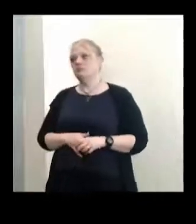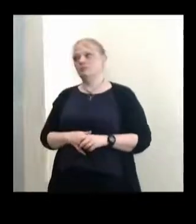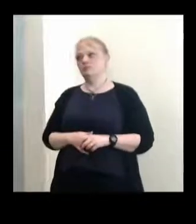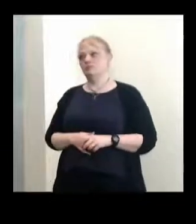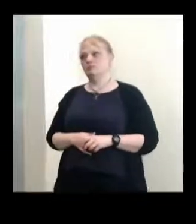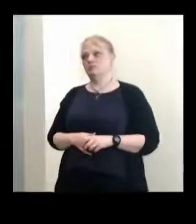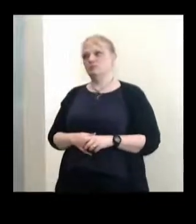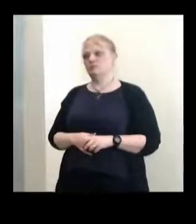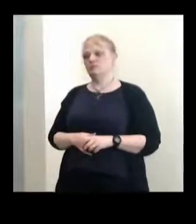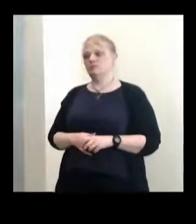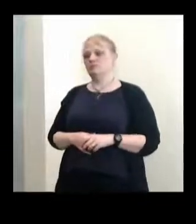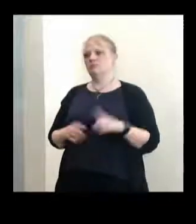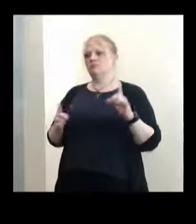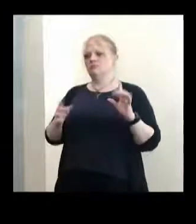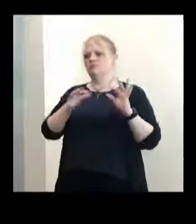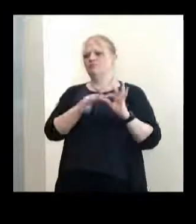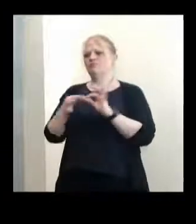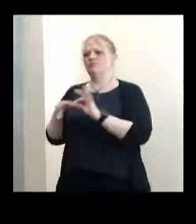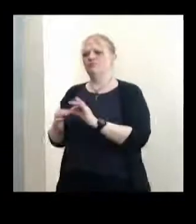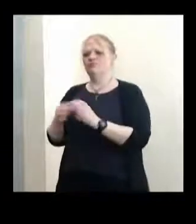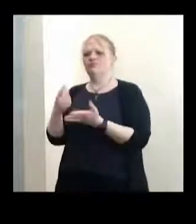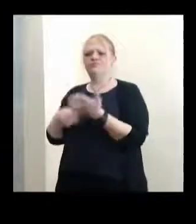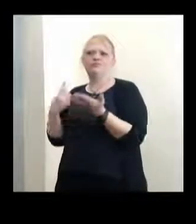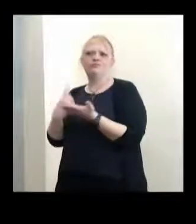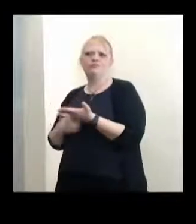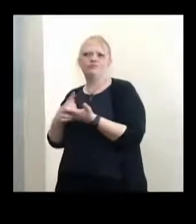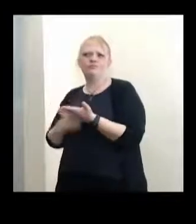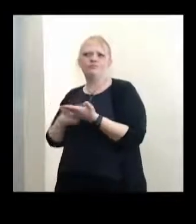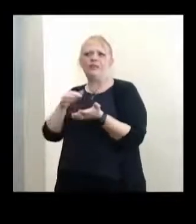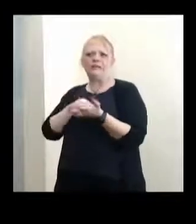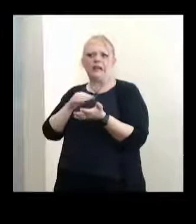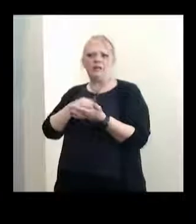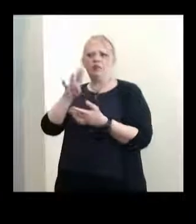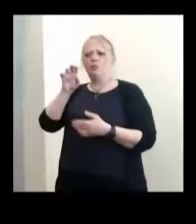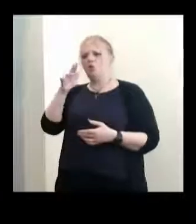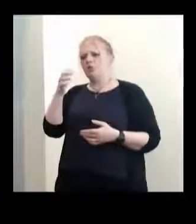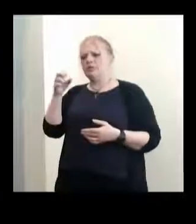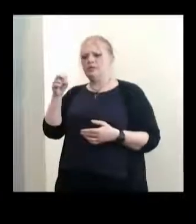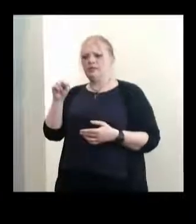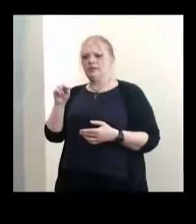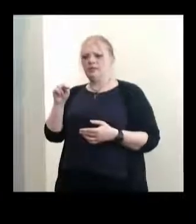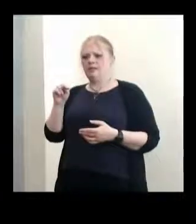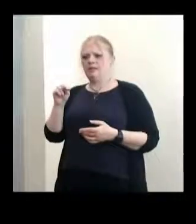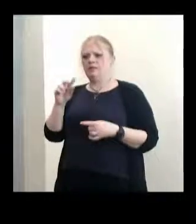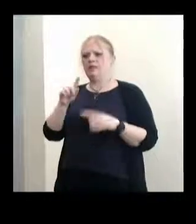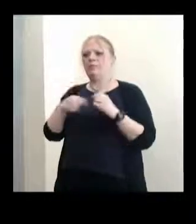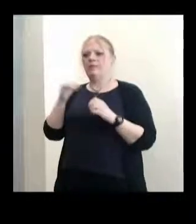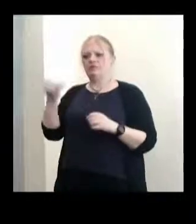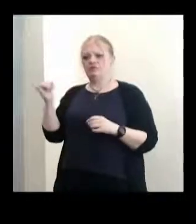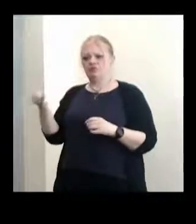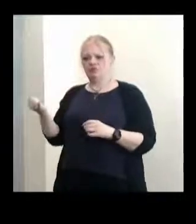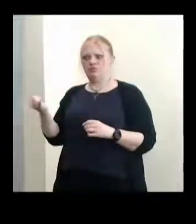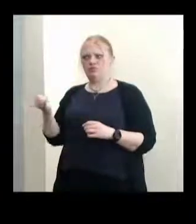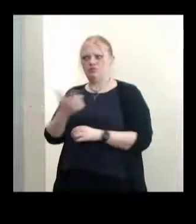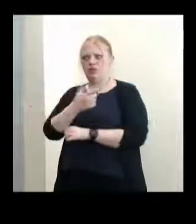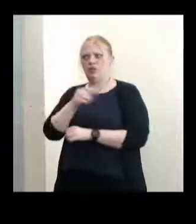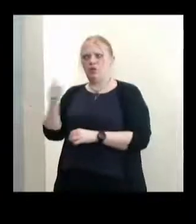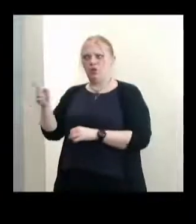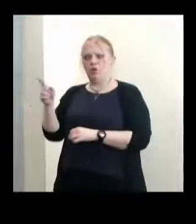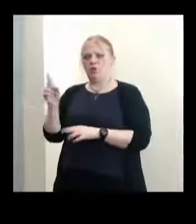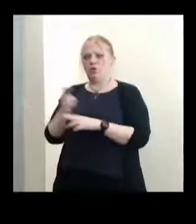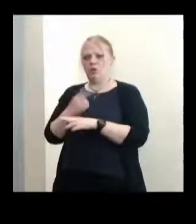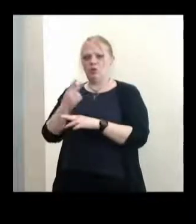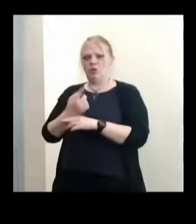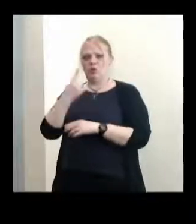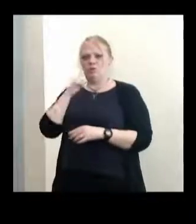In terms of what you were talking about, what Dr. Burstein was talking about earlier on the J&J vaccine, you've been using that for